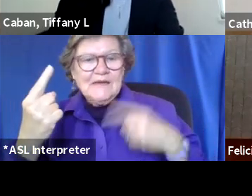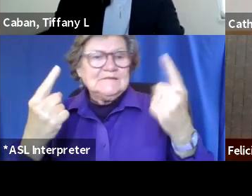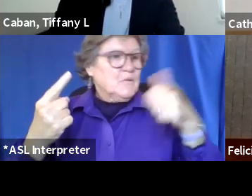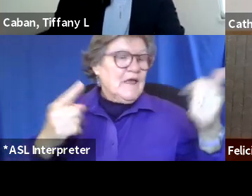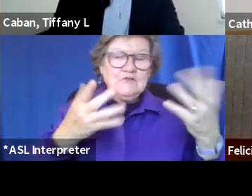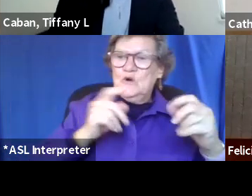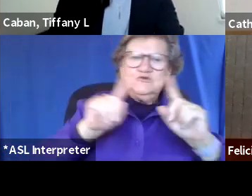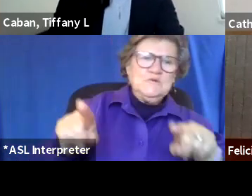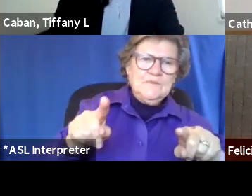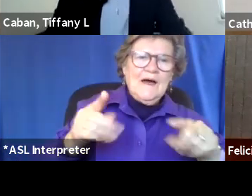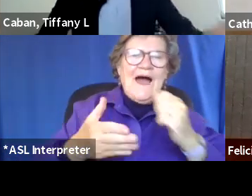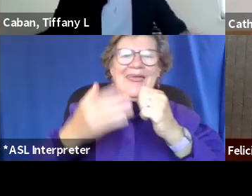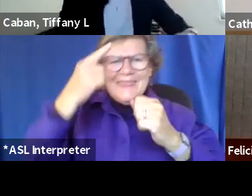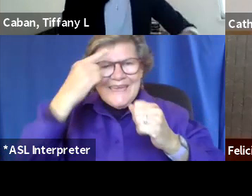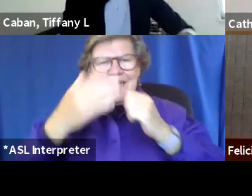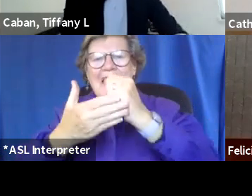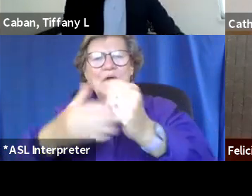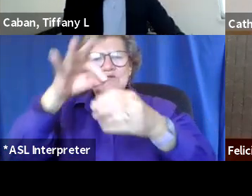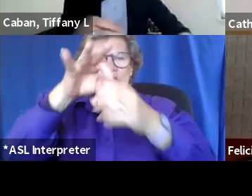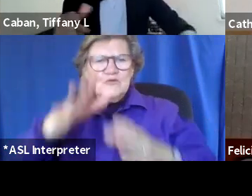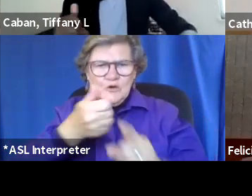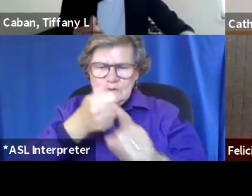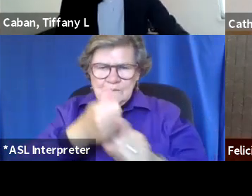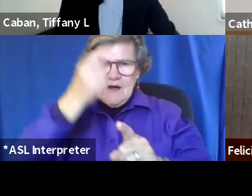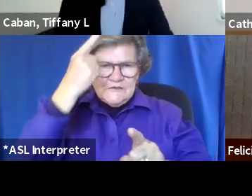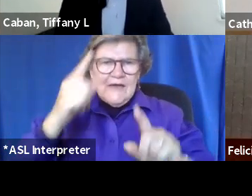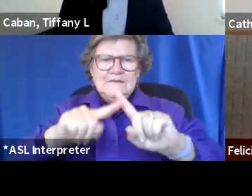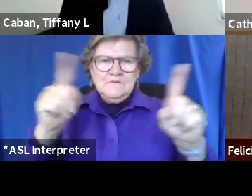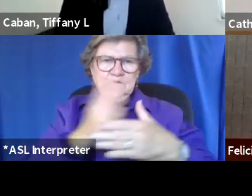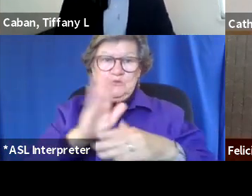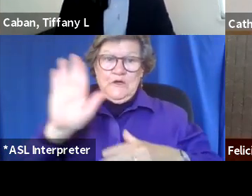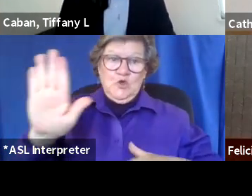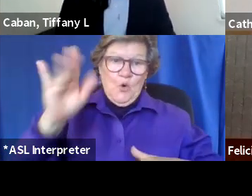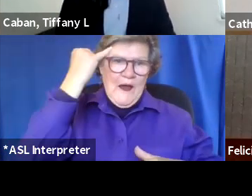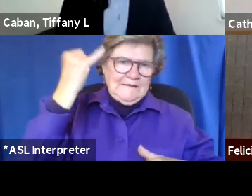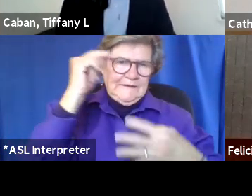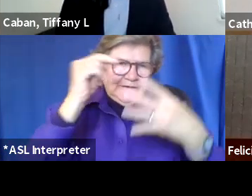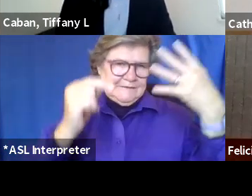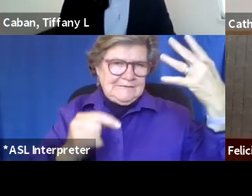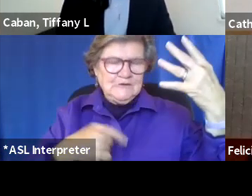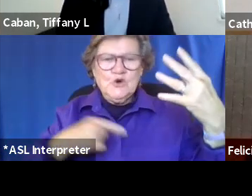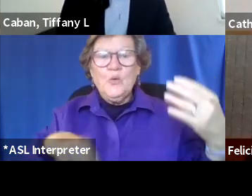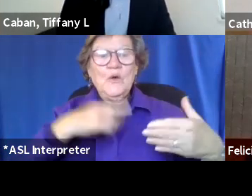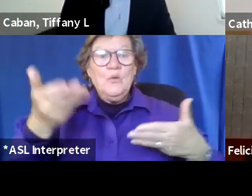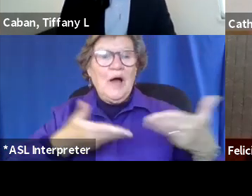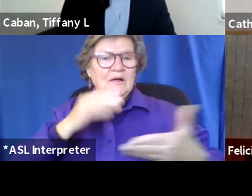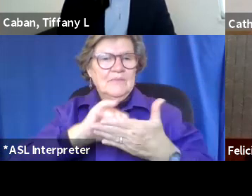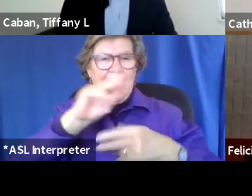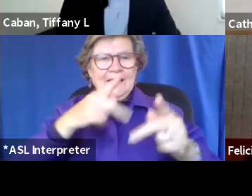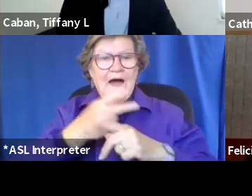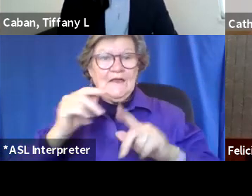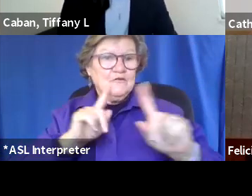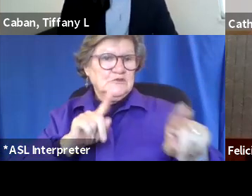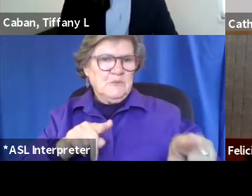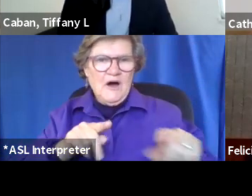respond, because I think it helps the voters really understand the difference between your ideas. So we welcome that type of